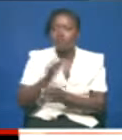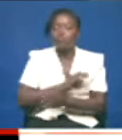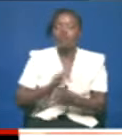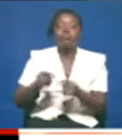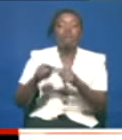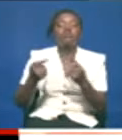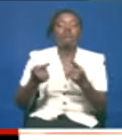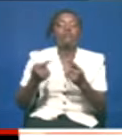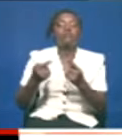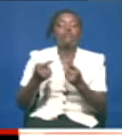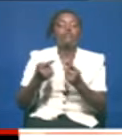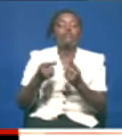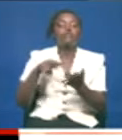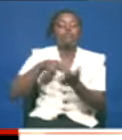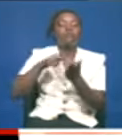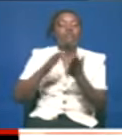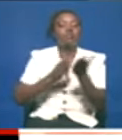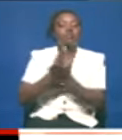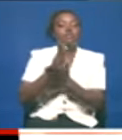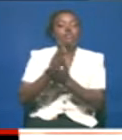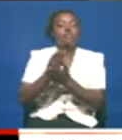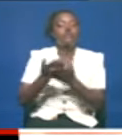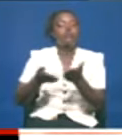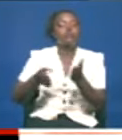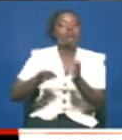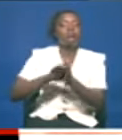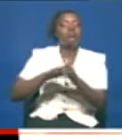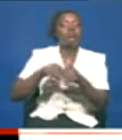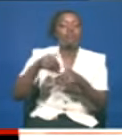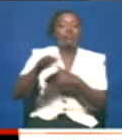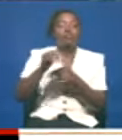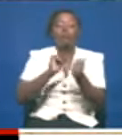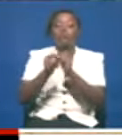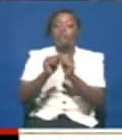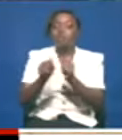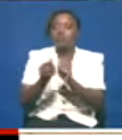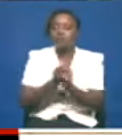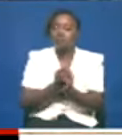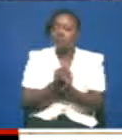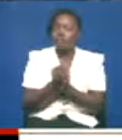the aspirant's rights by locking him out of the contest.